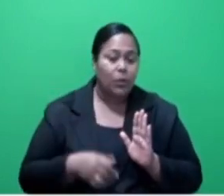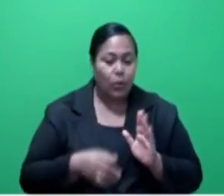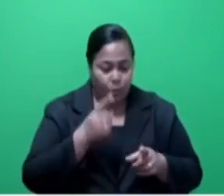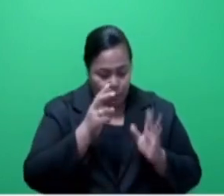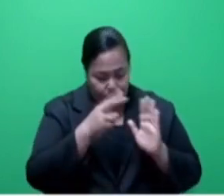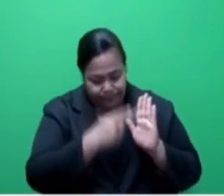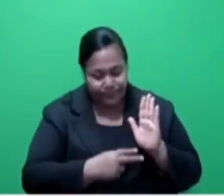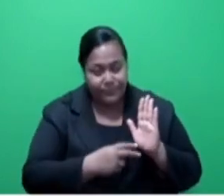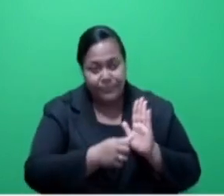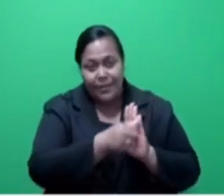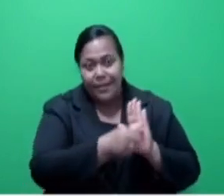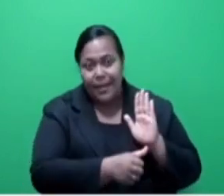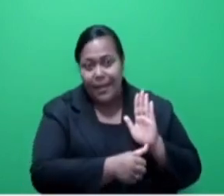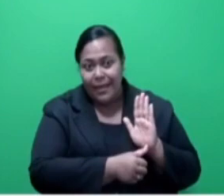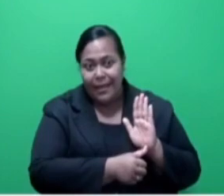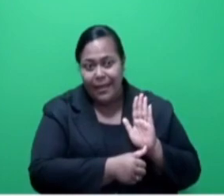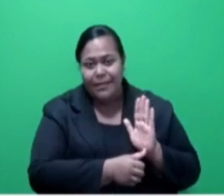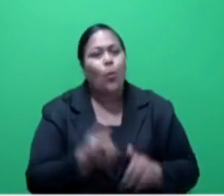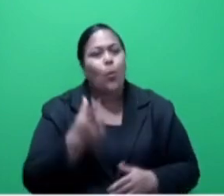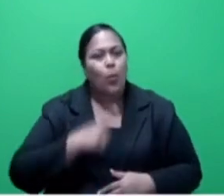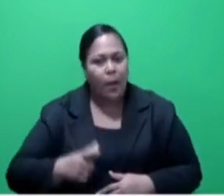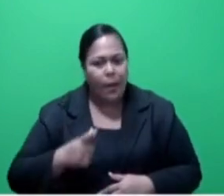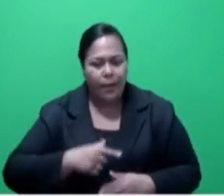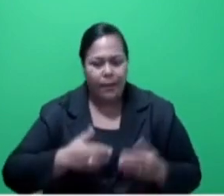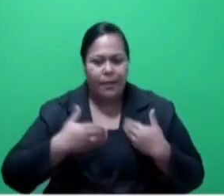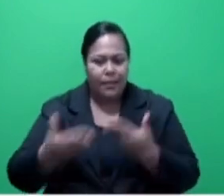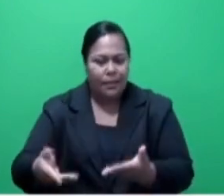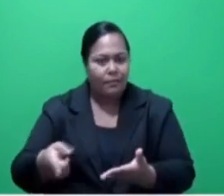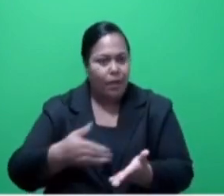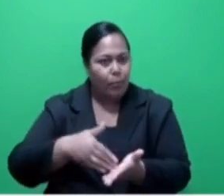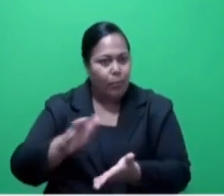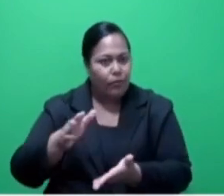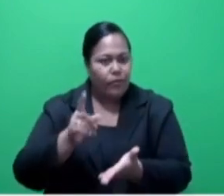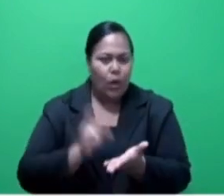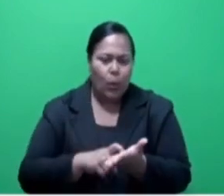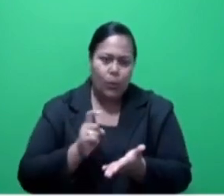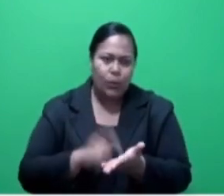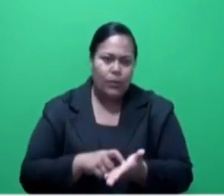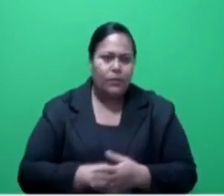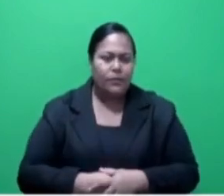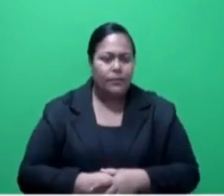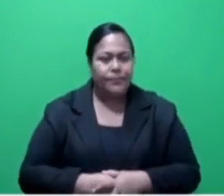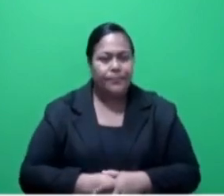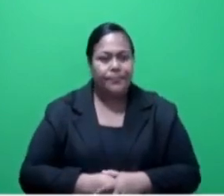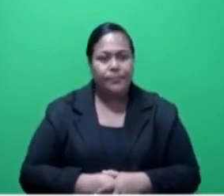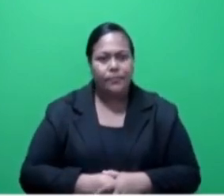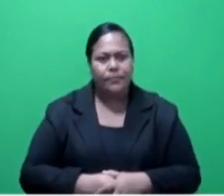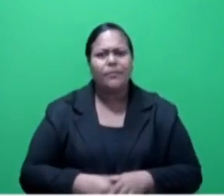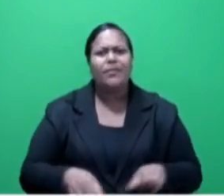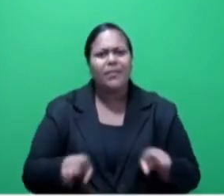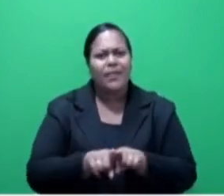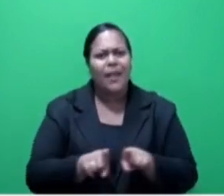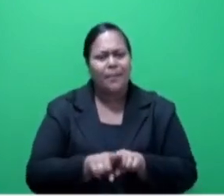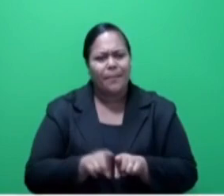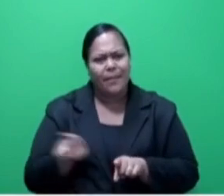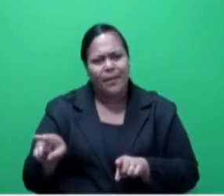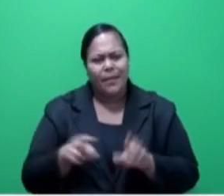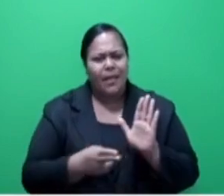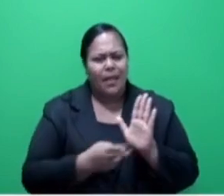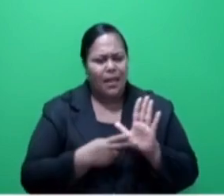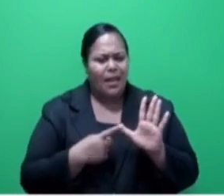and the rationale that was given as to why we actually had to do the act, similarly with Matandola, where FNPF participated with